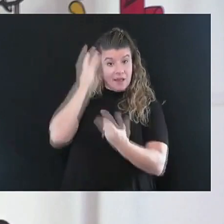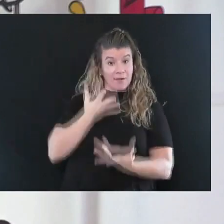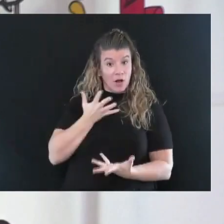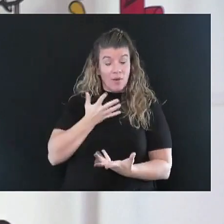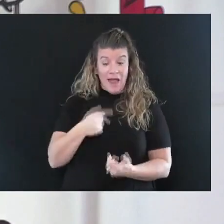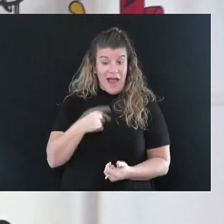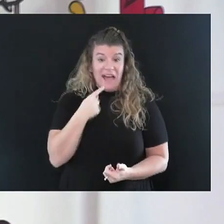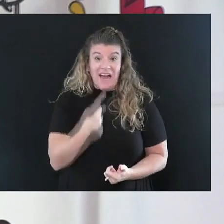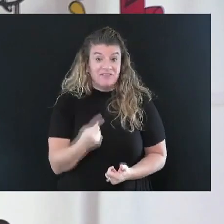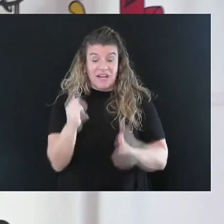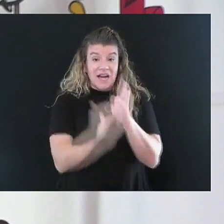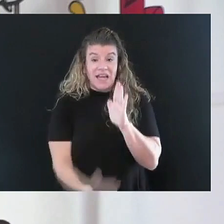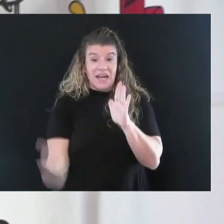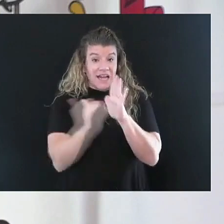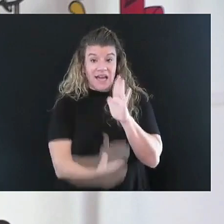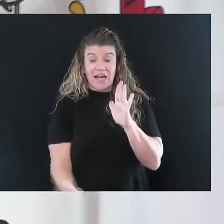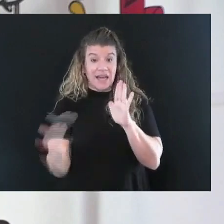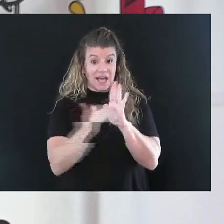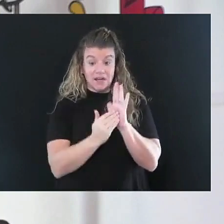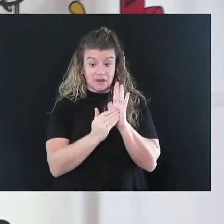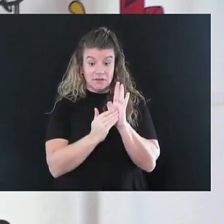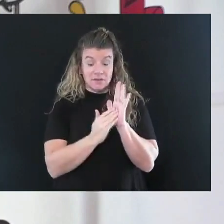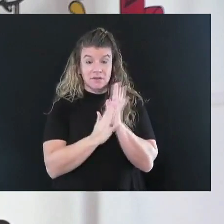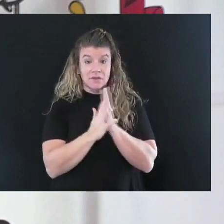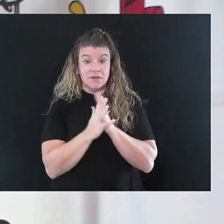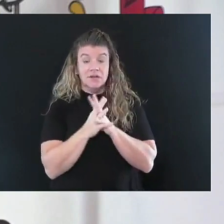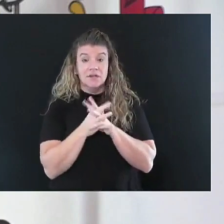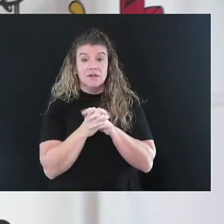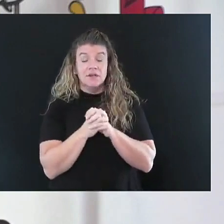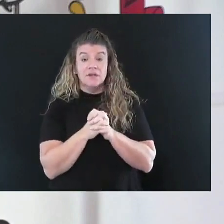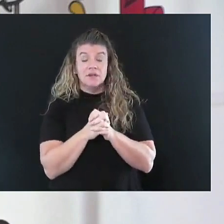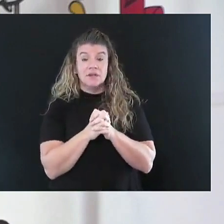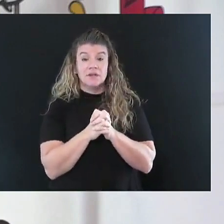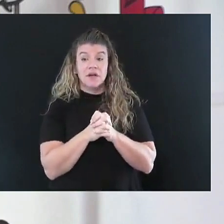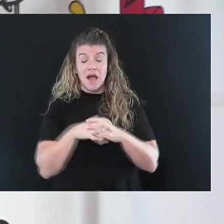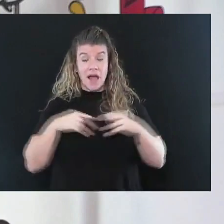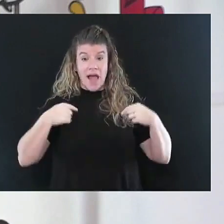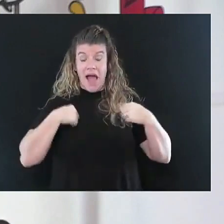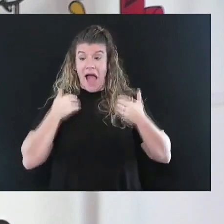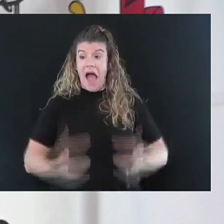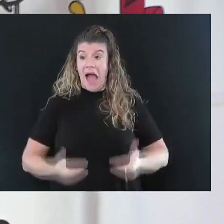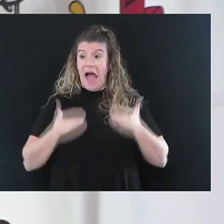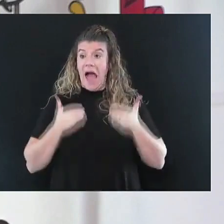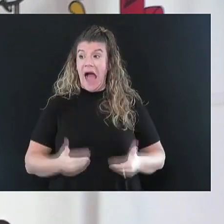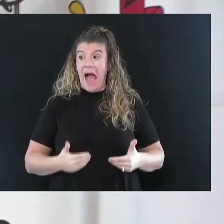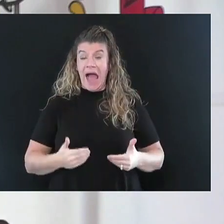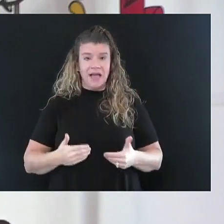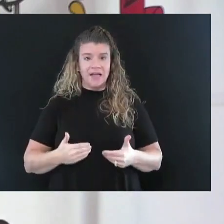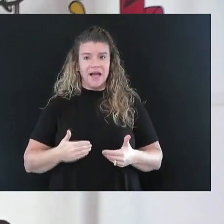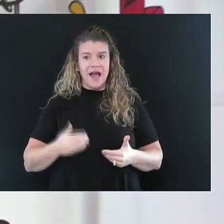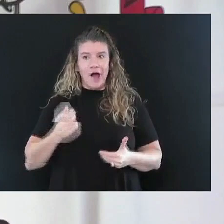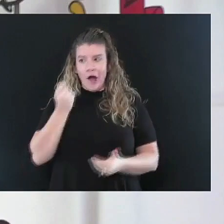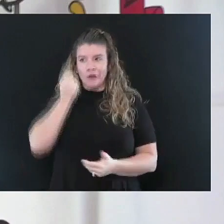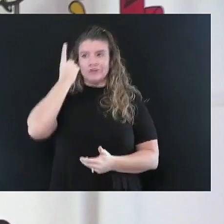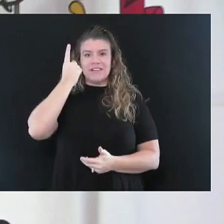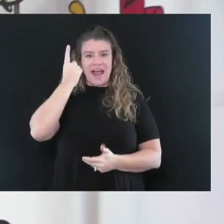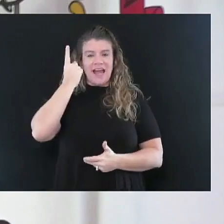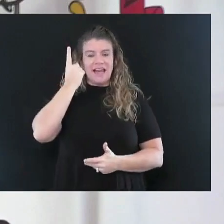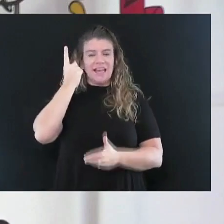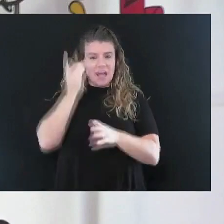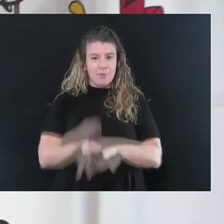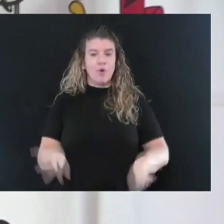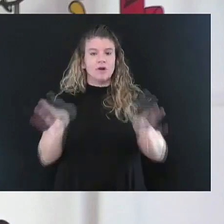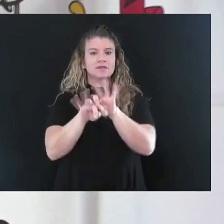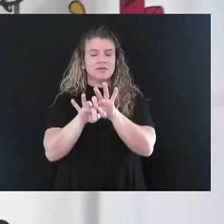over. I've said that I, of all people, being a coach, recognize how hard